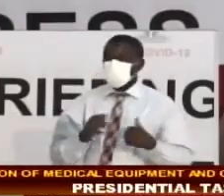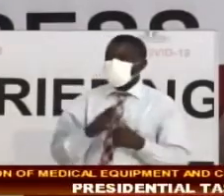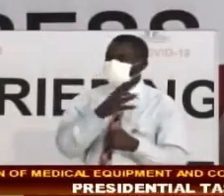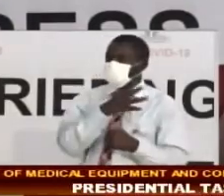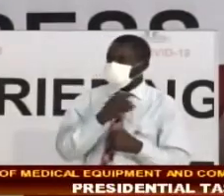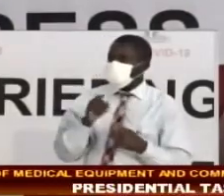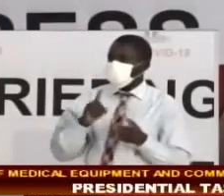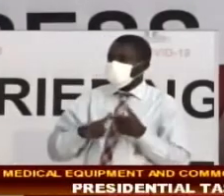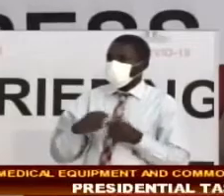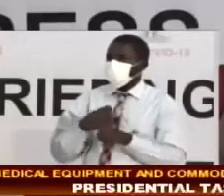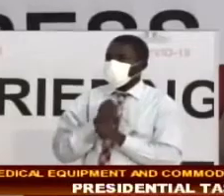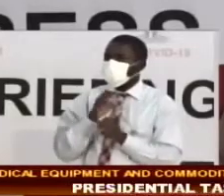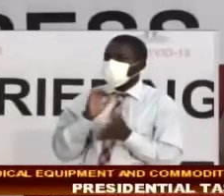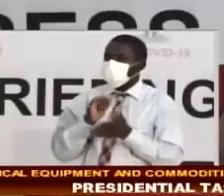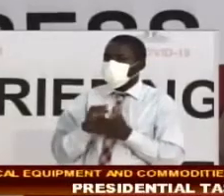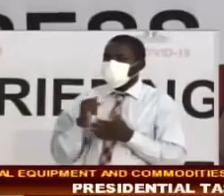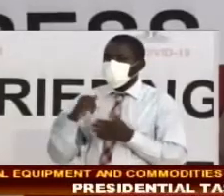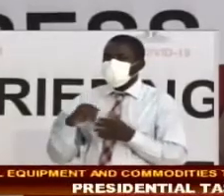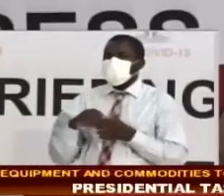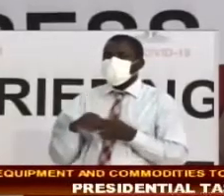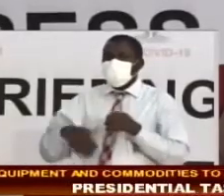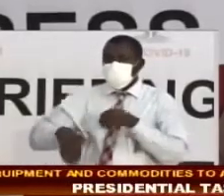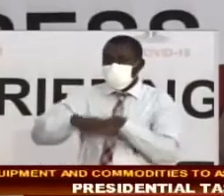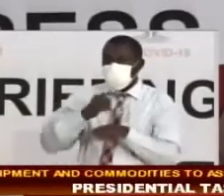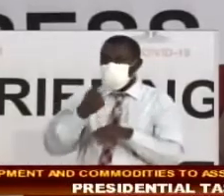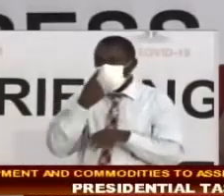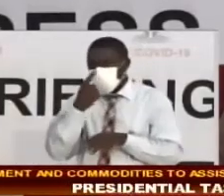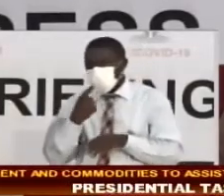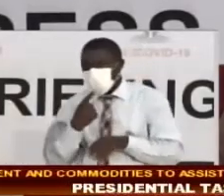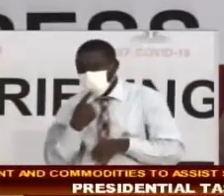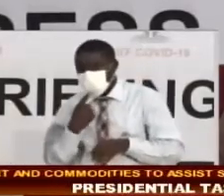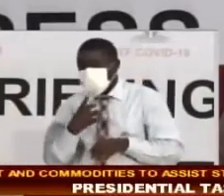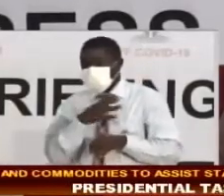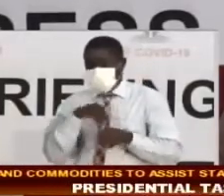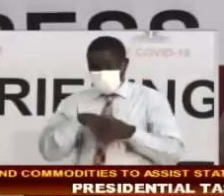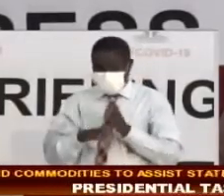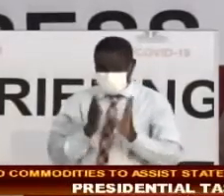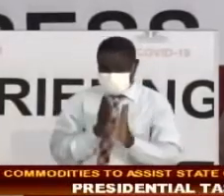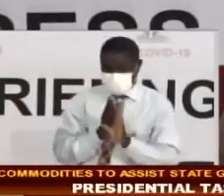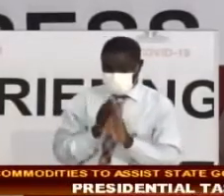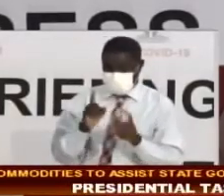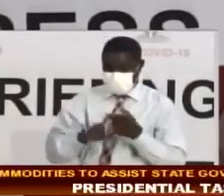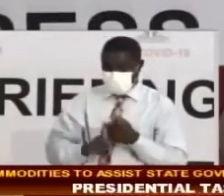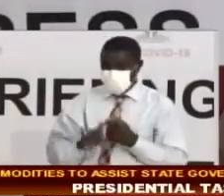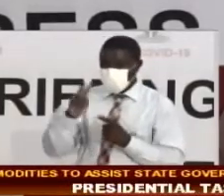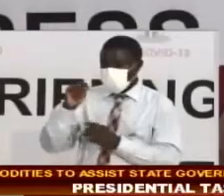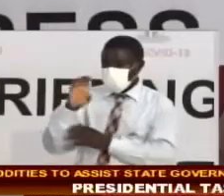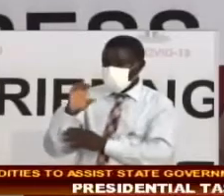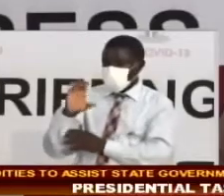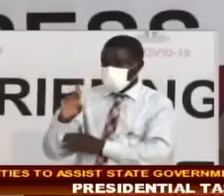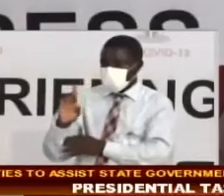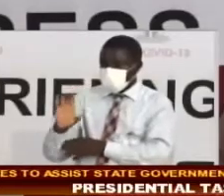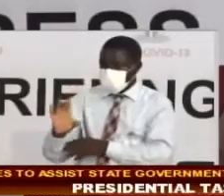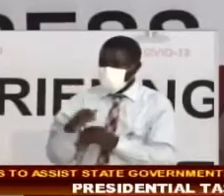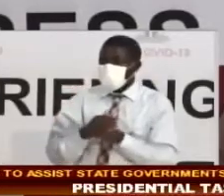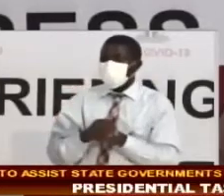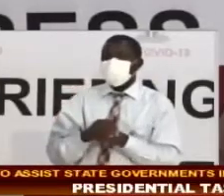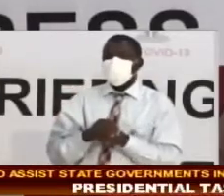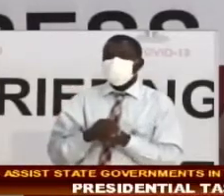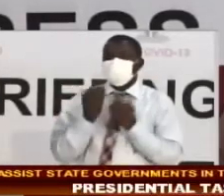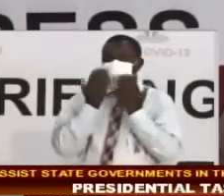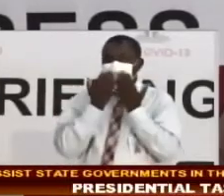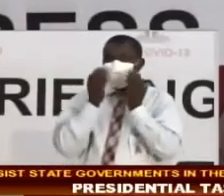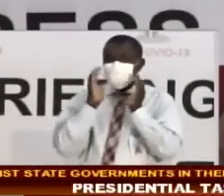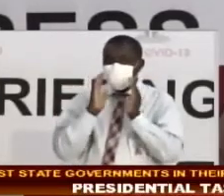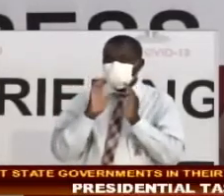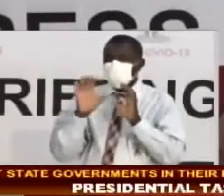hygiene. In line with the NCDC face mask policy, we advise Nigerians to make DIY,